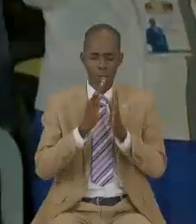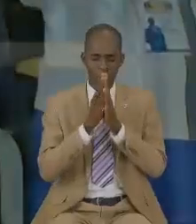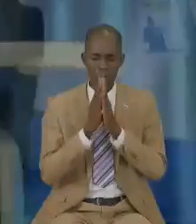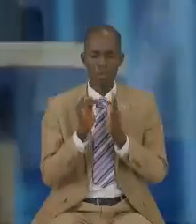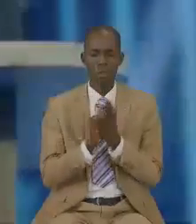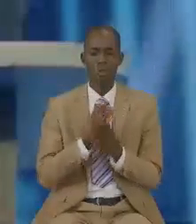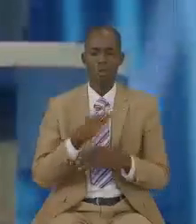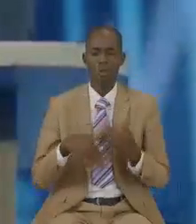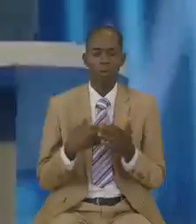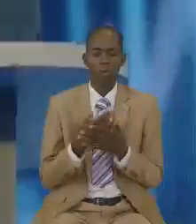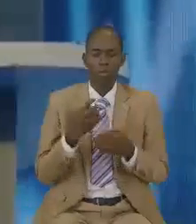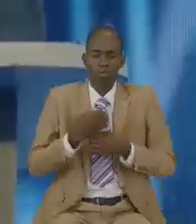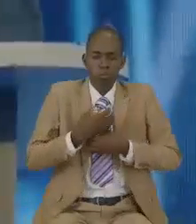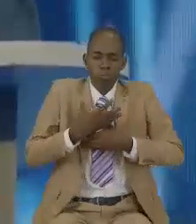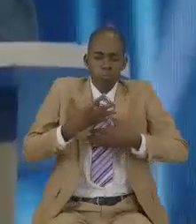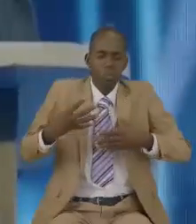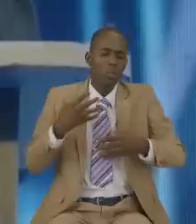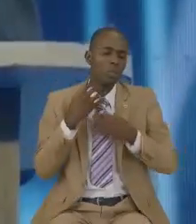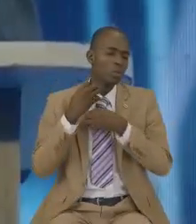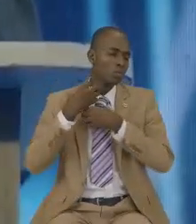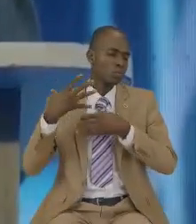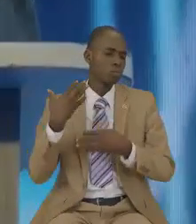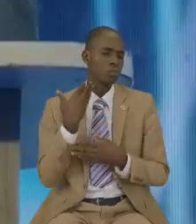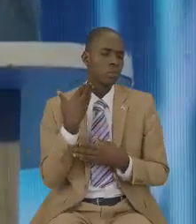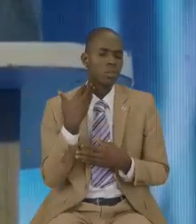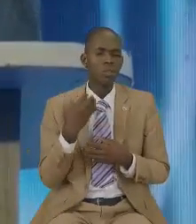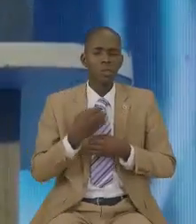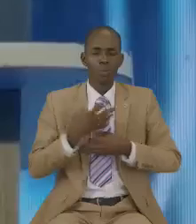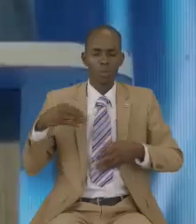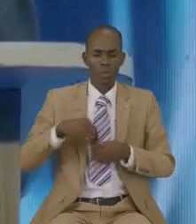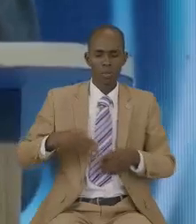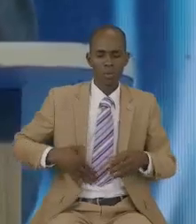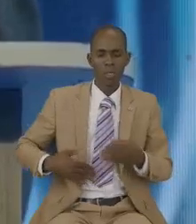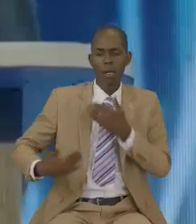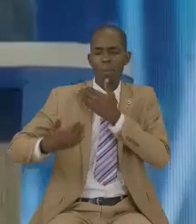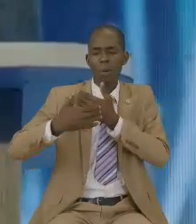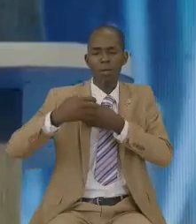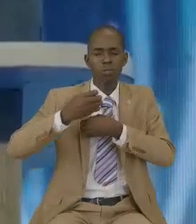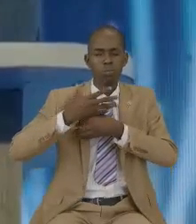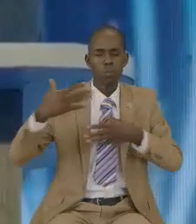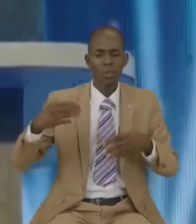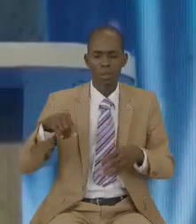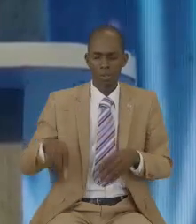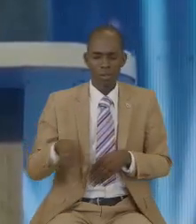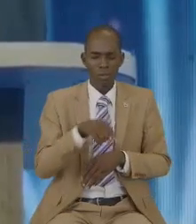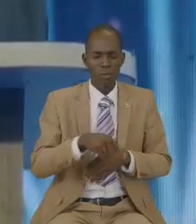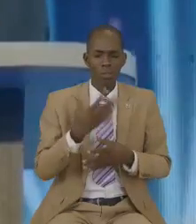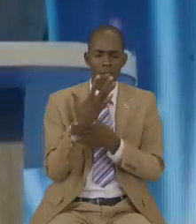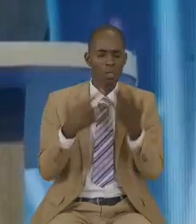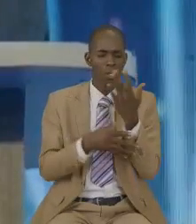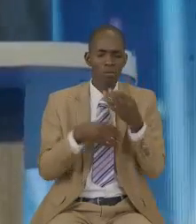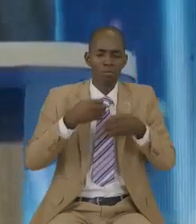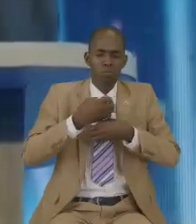the swelling, goiter, and fibroid, and hunchback, and elephantiasis, and